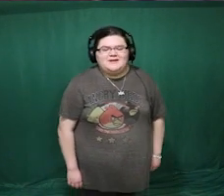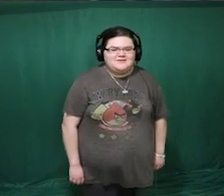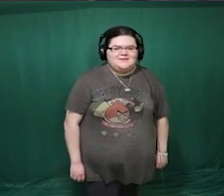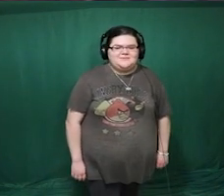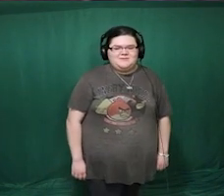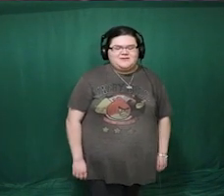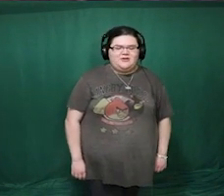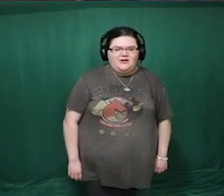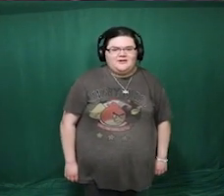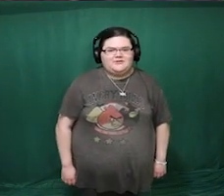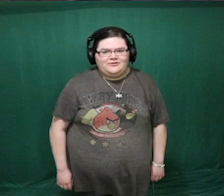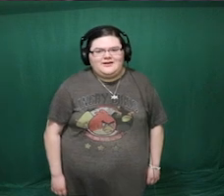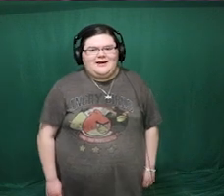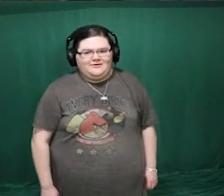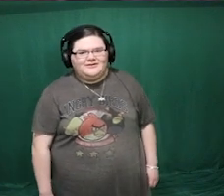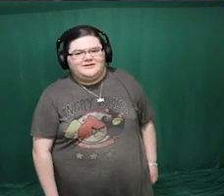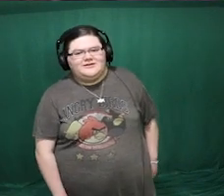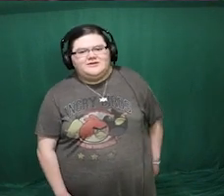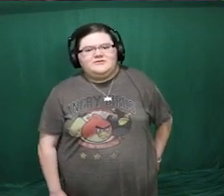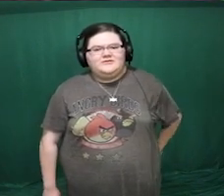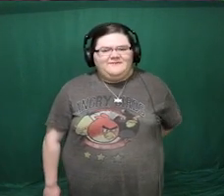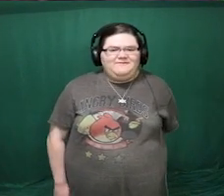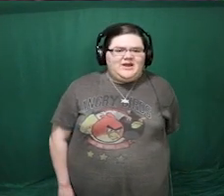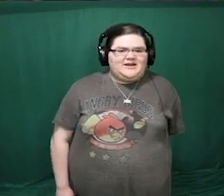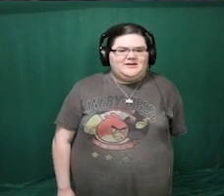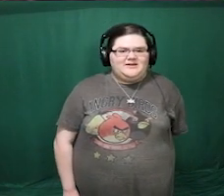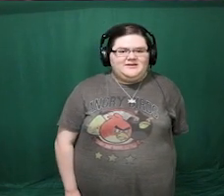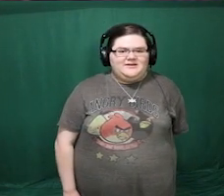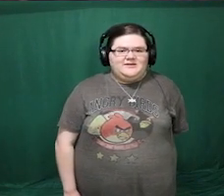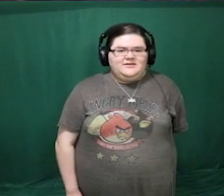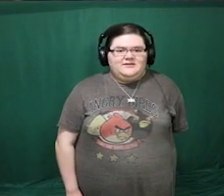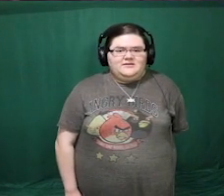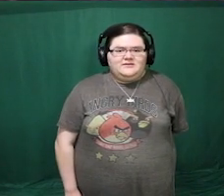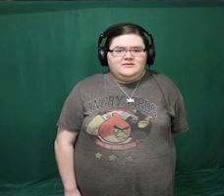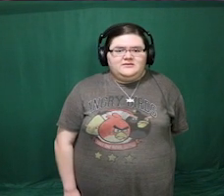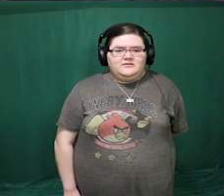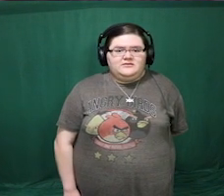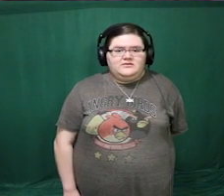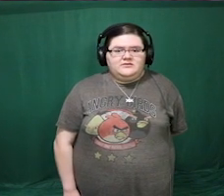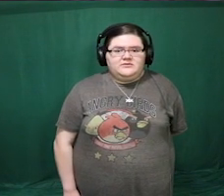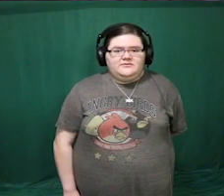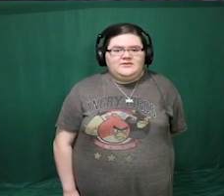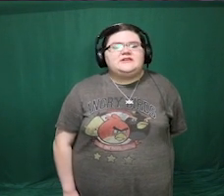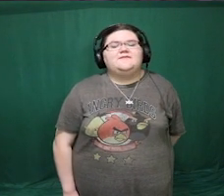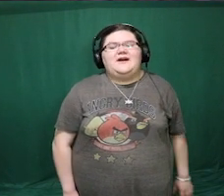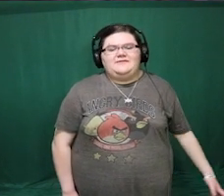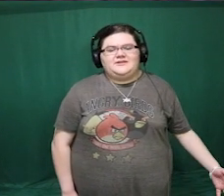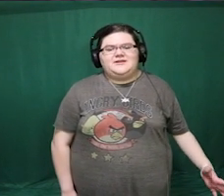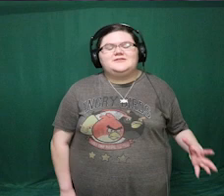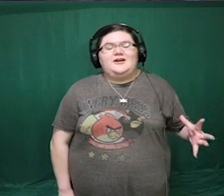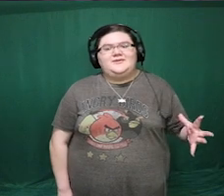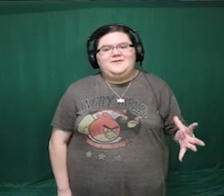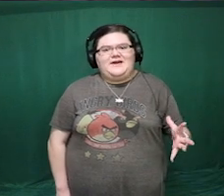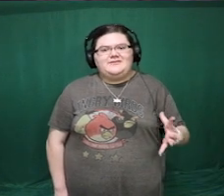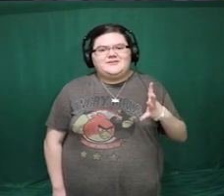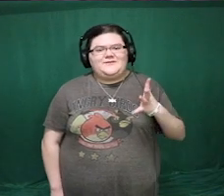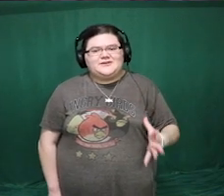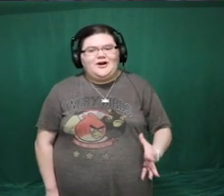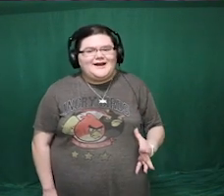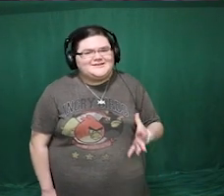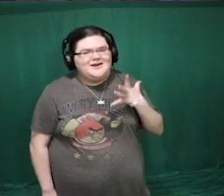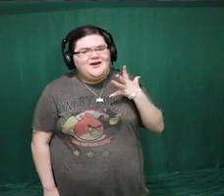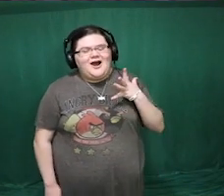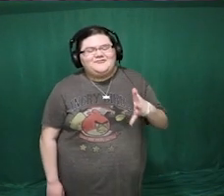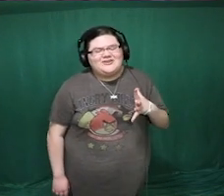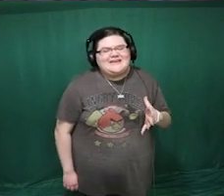just like mixing them up so hardcore right now. You lot, JJ, you lot overtake me! That's a virus. It's gotta be virus. If